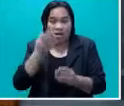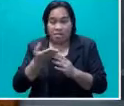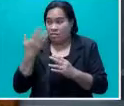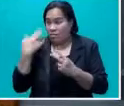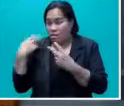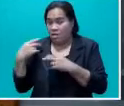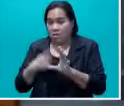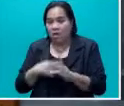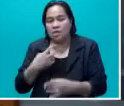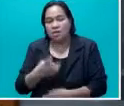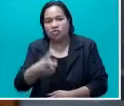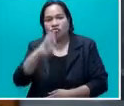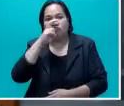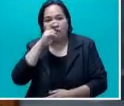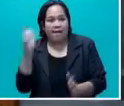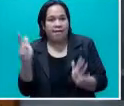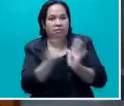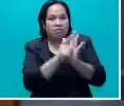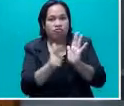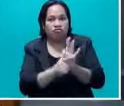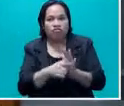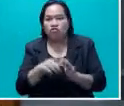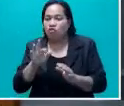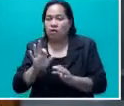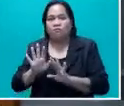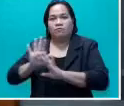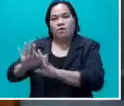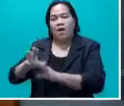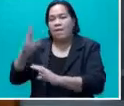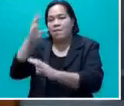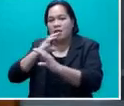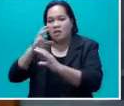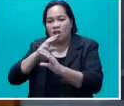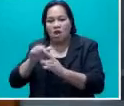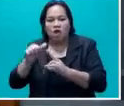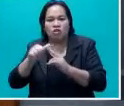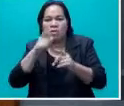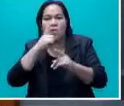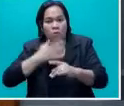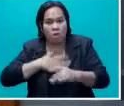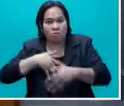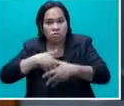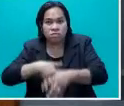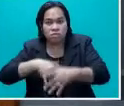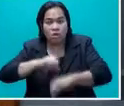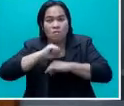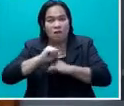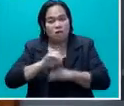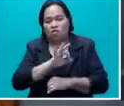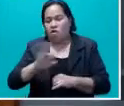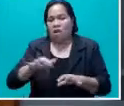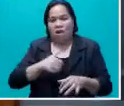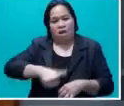seen restrictive legislation to stifle media and curtail the rights of peaceful assembly and the freedom of